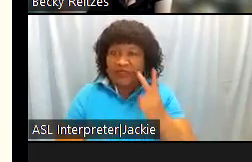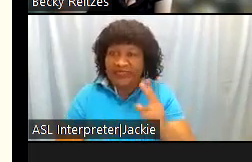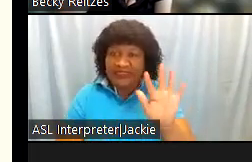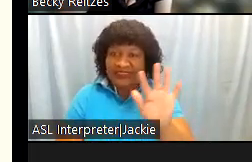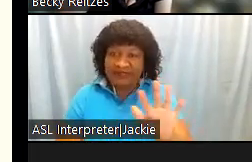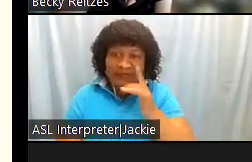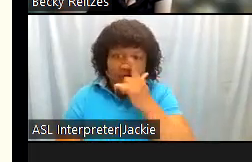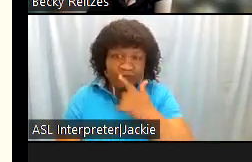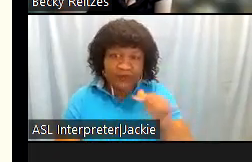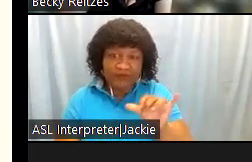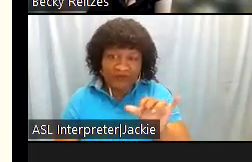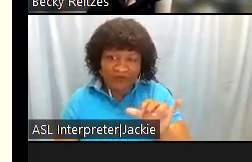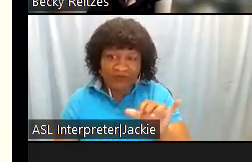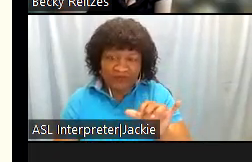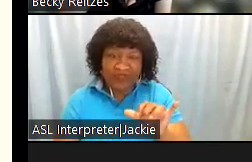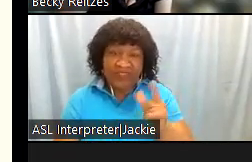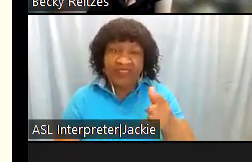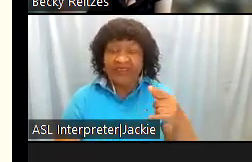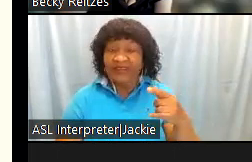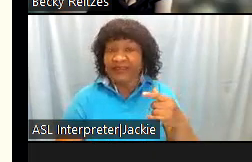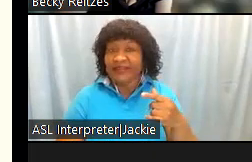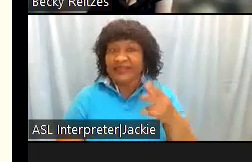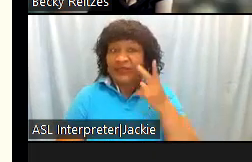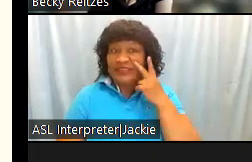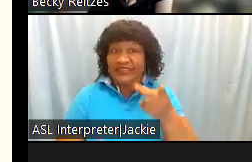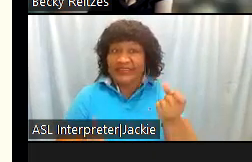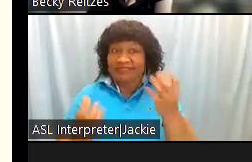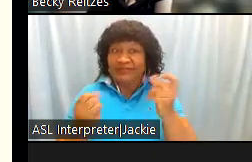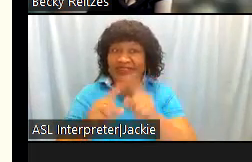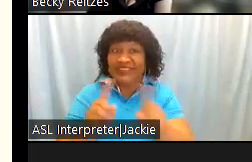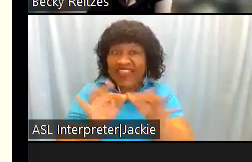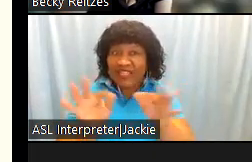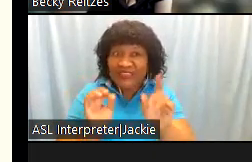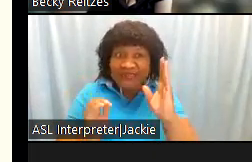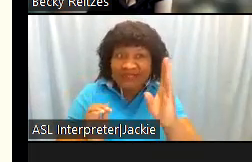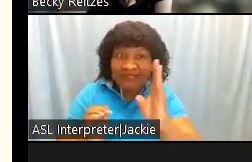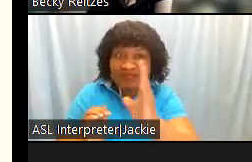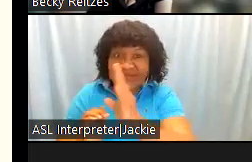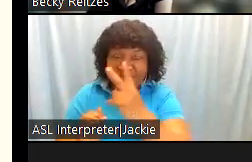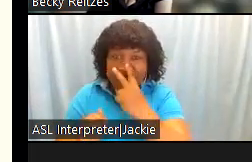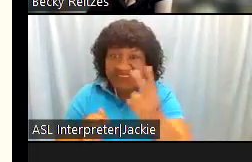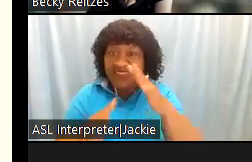that the application is in many languages.